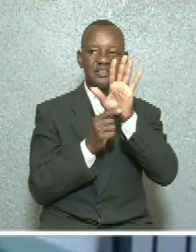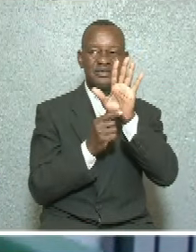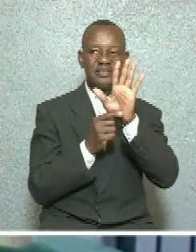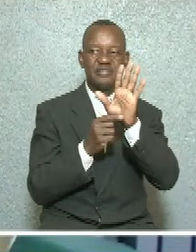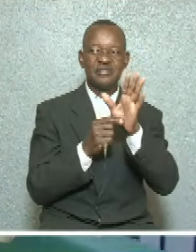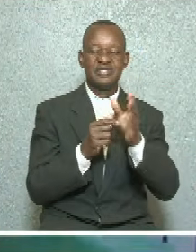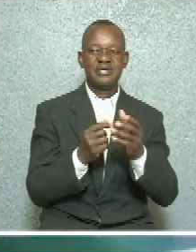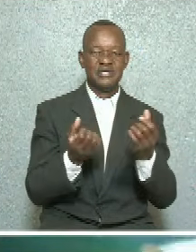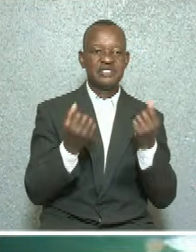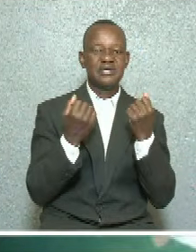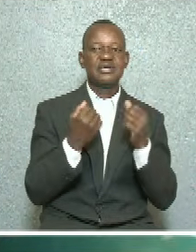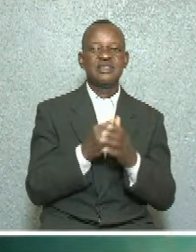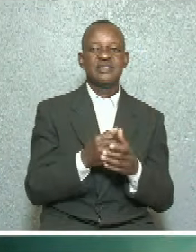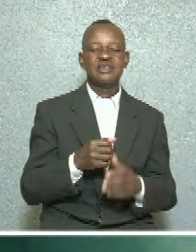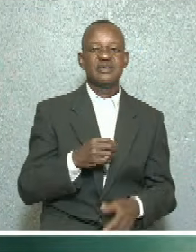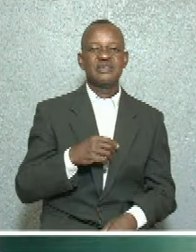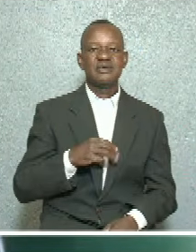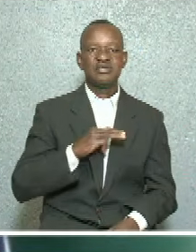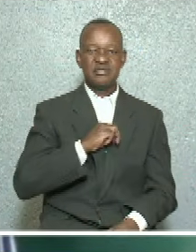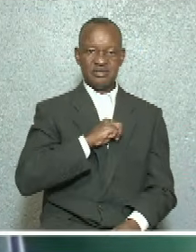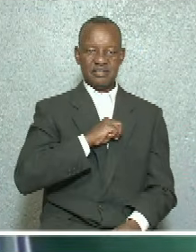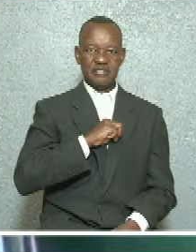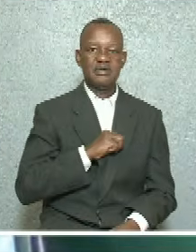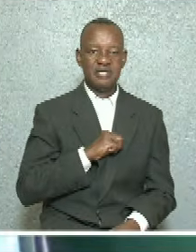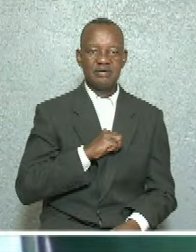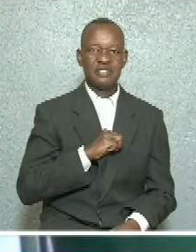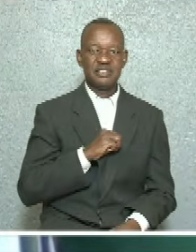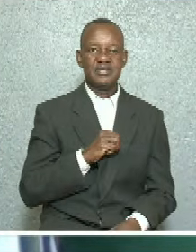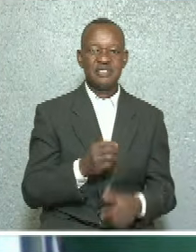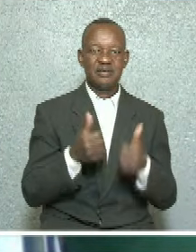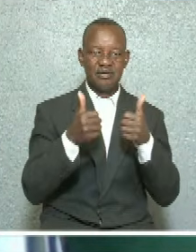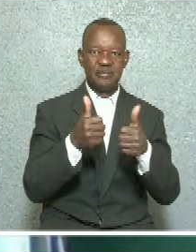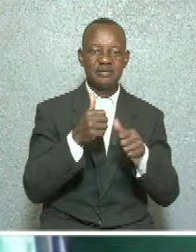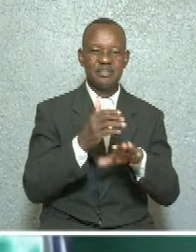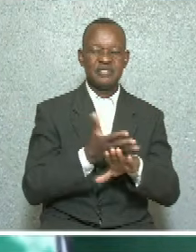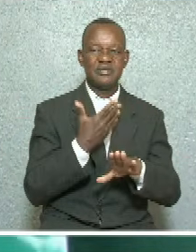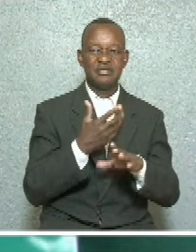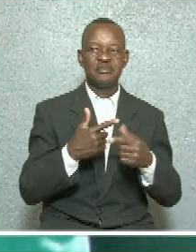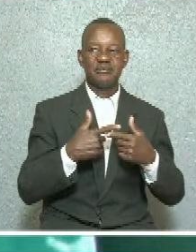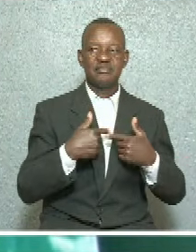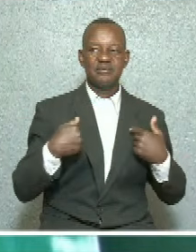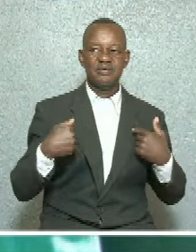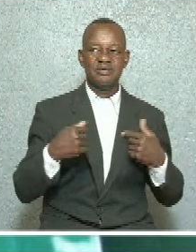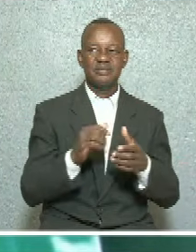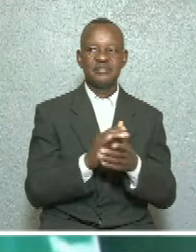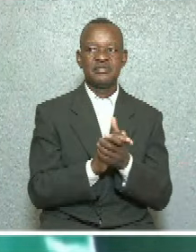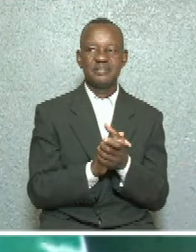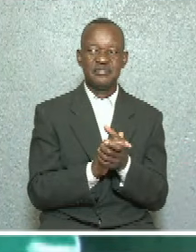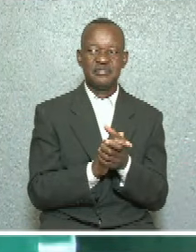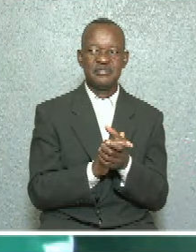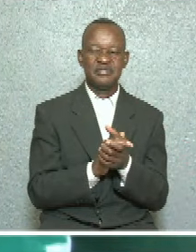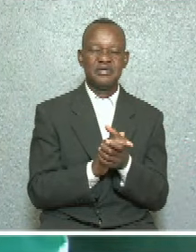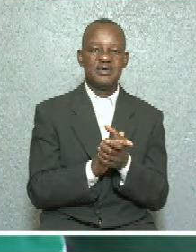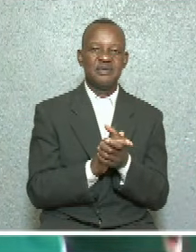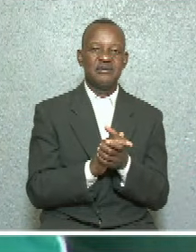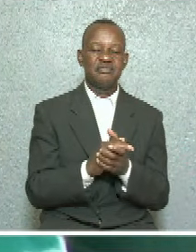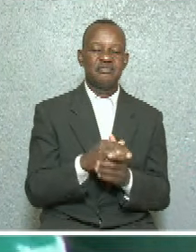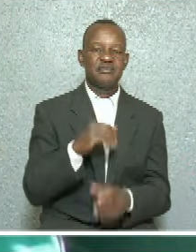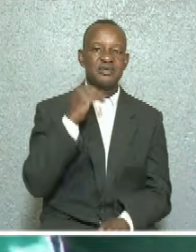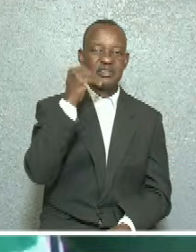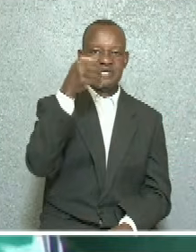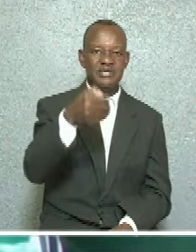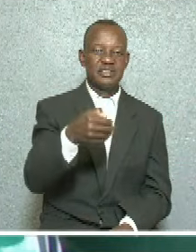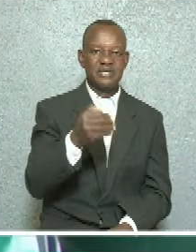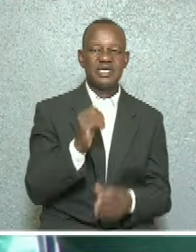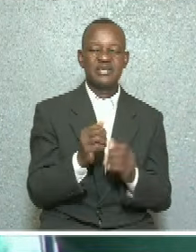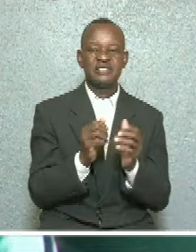courage to all of us, that, like, showing an example, right? So for for the next generation, at least there should